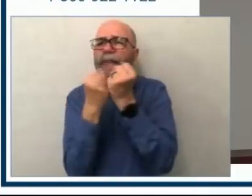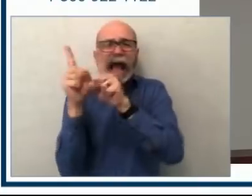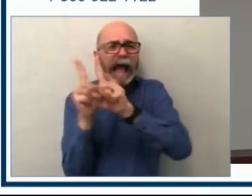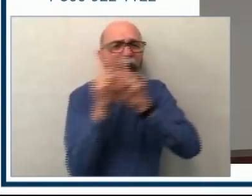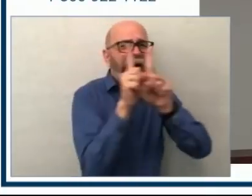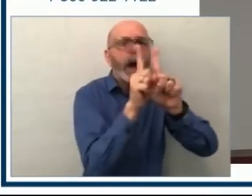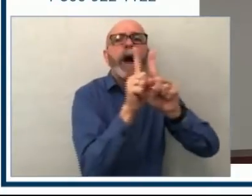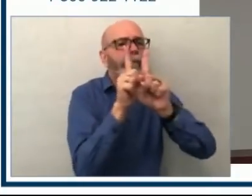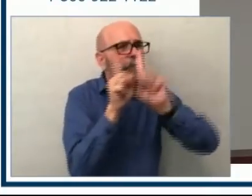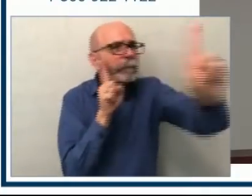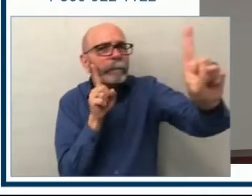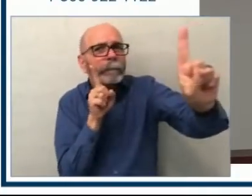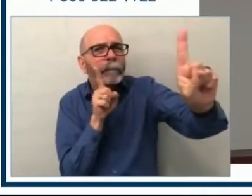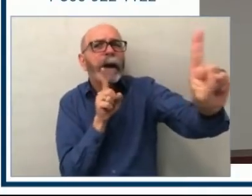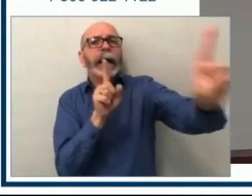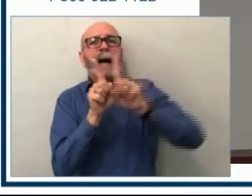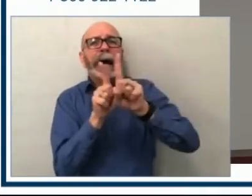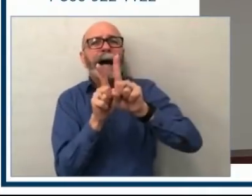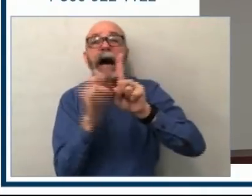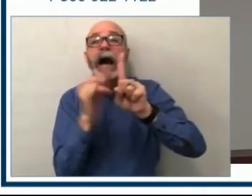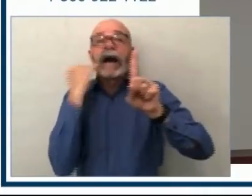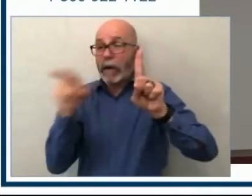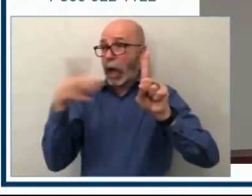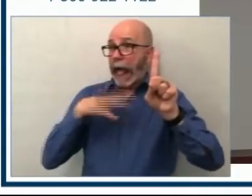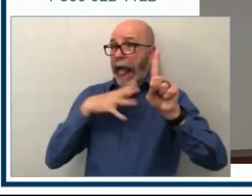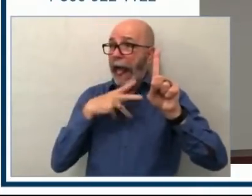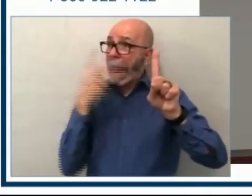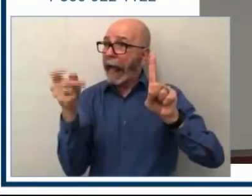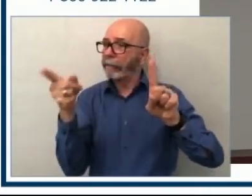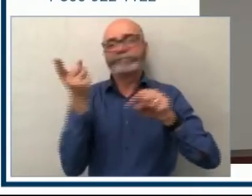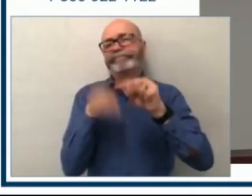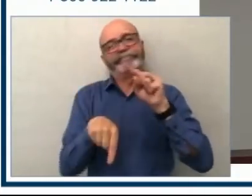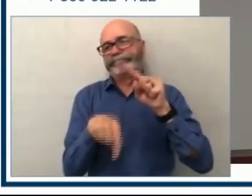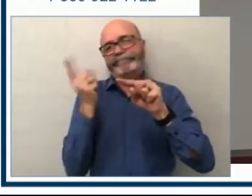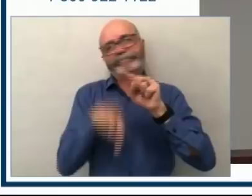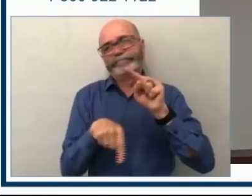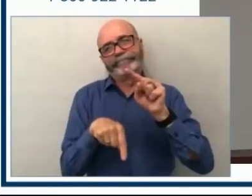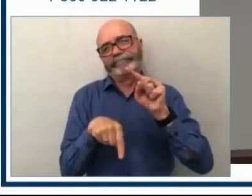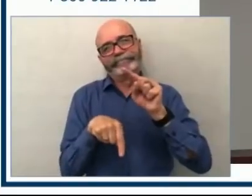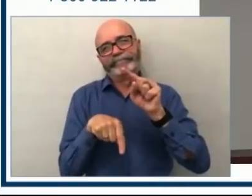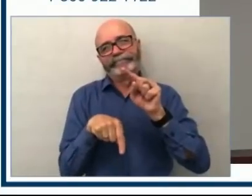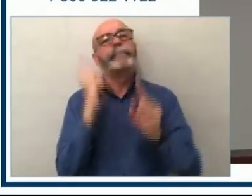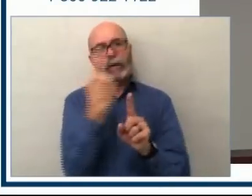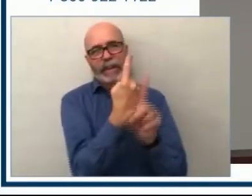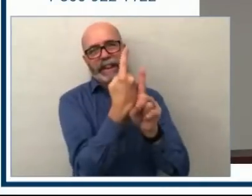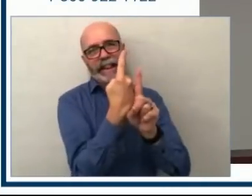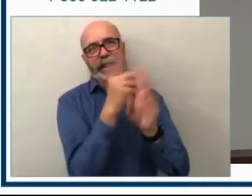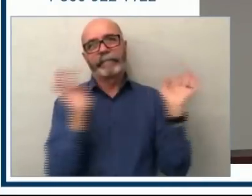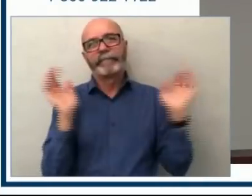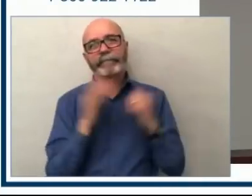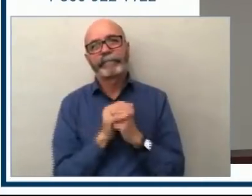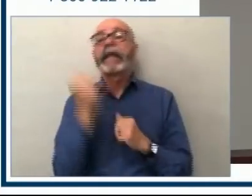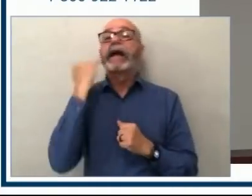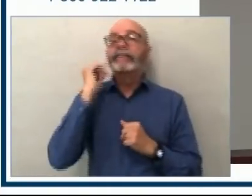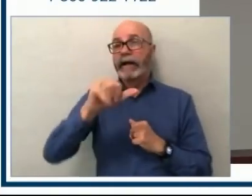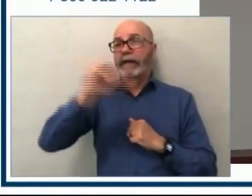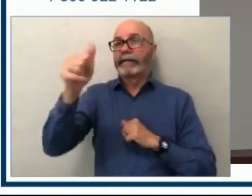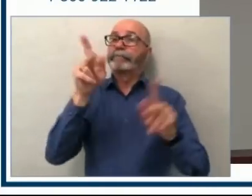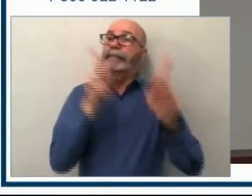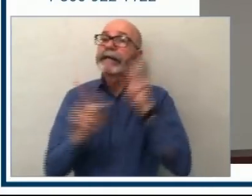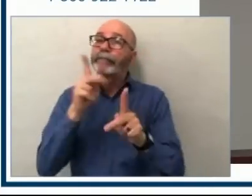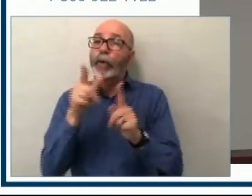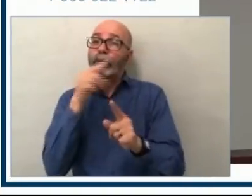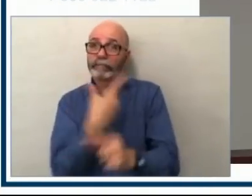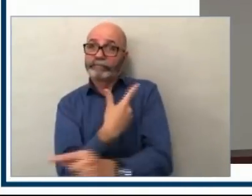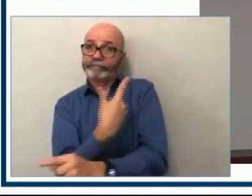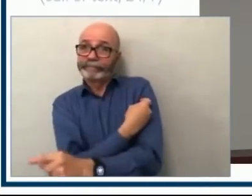the vaccine. Most people are able to get the vaccine. However, if you've had a serious allergic reaction to any of the ingredients